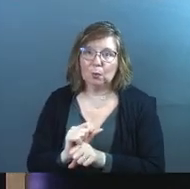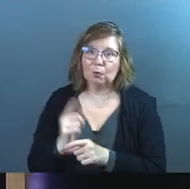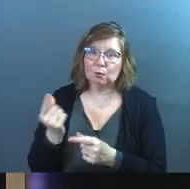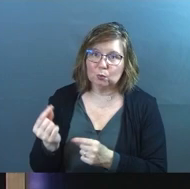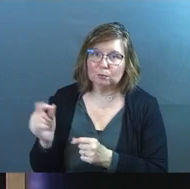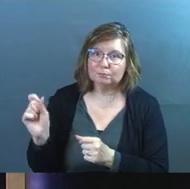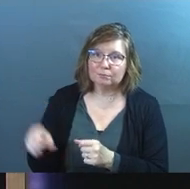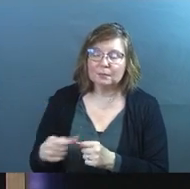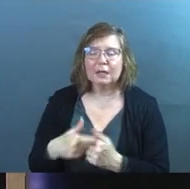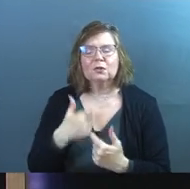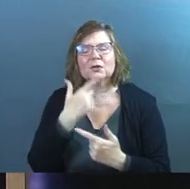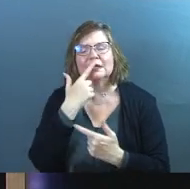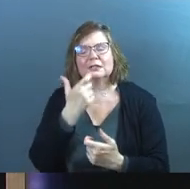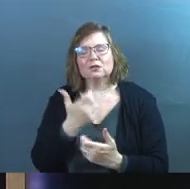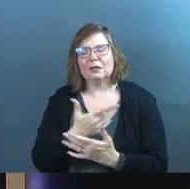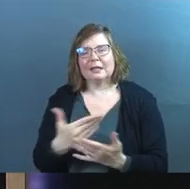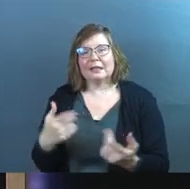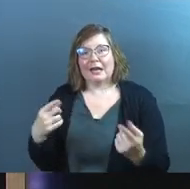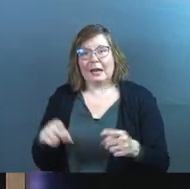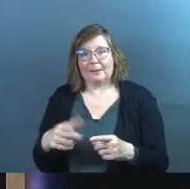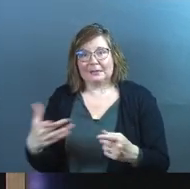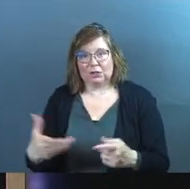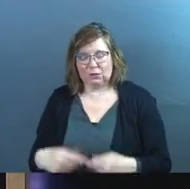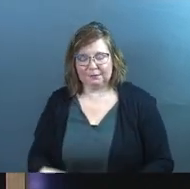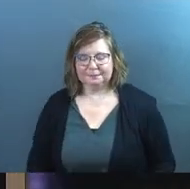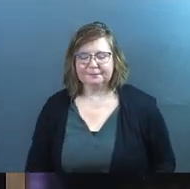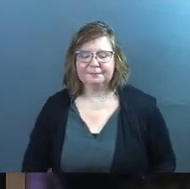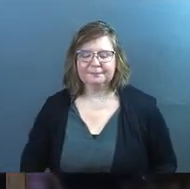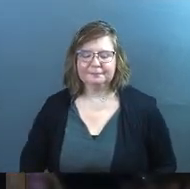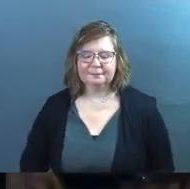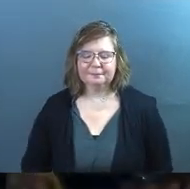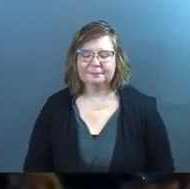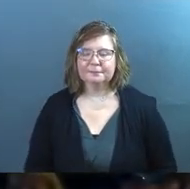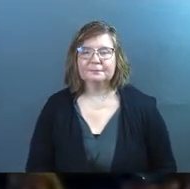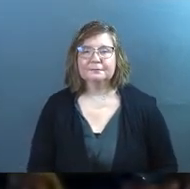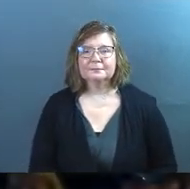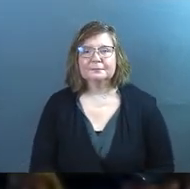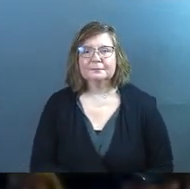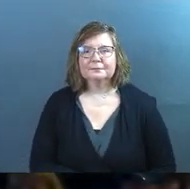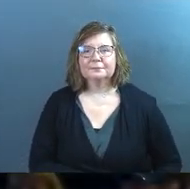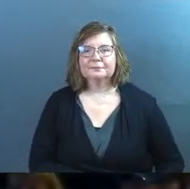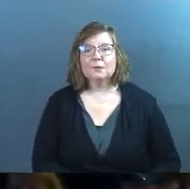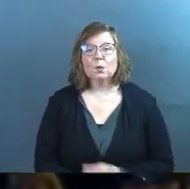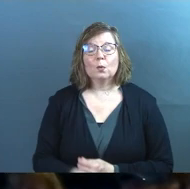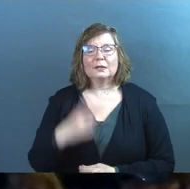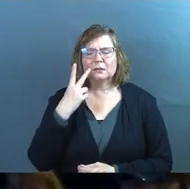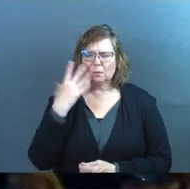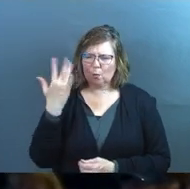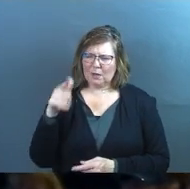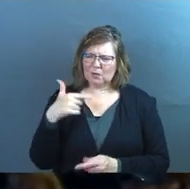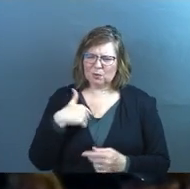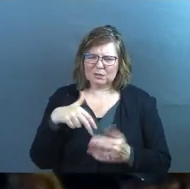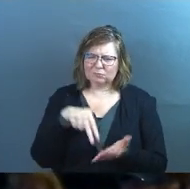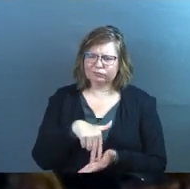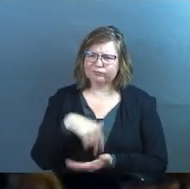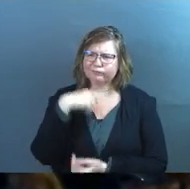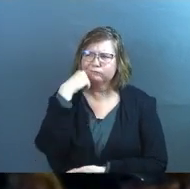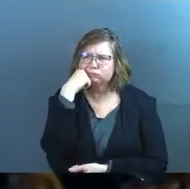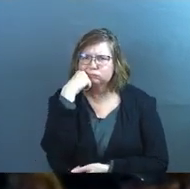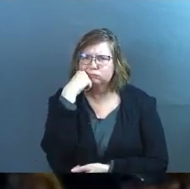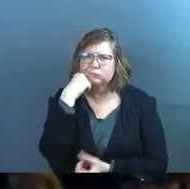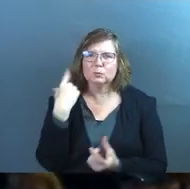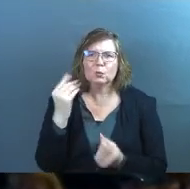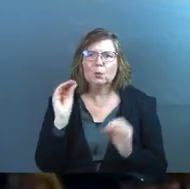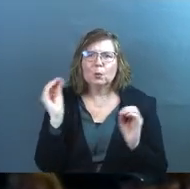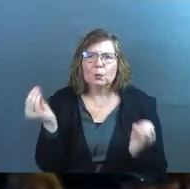you too. And there's this interesting thing that happens here, is the landowner asks them when he sees them in the marketplace, hey, why are you guys just standing around like all